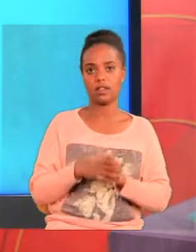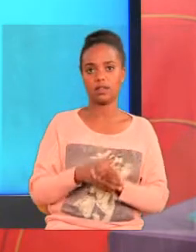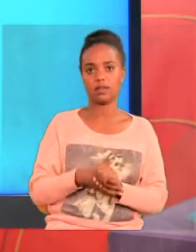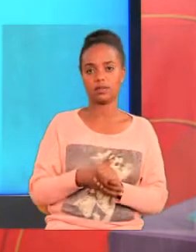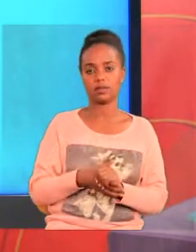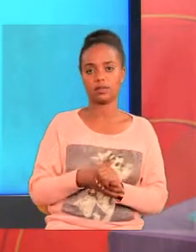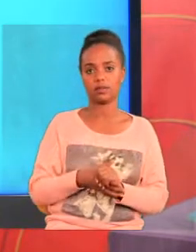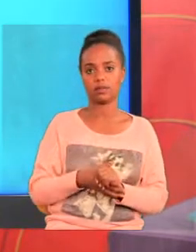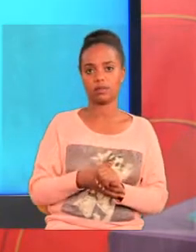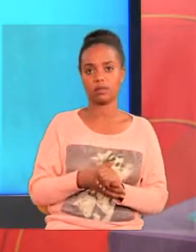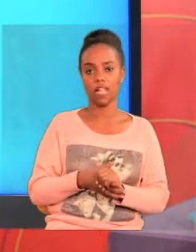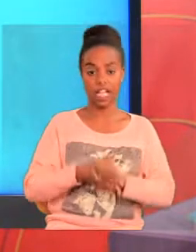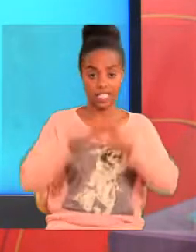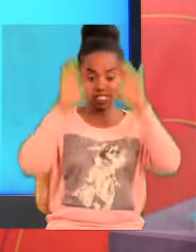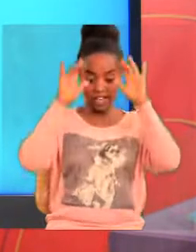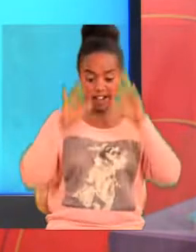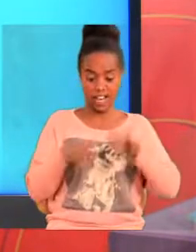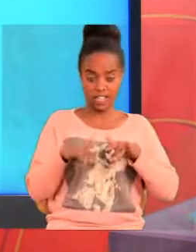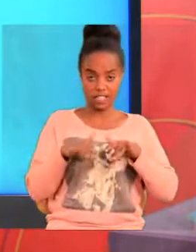the